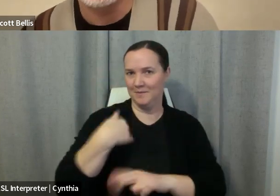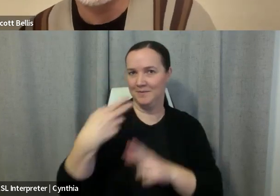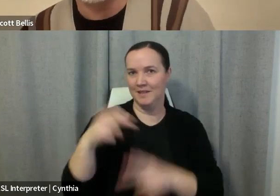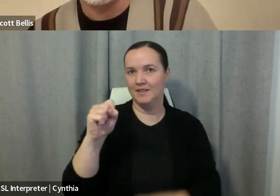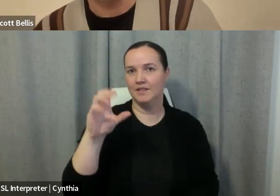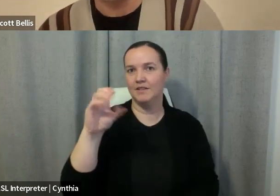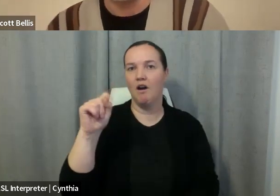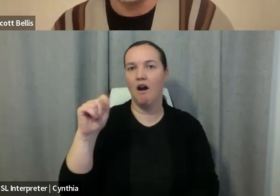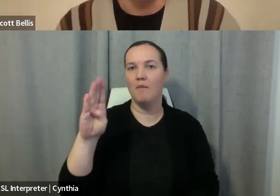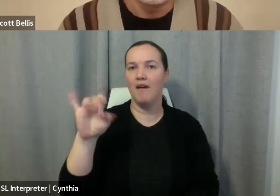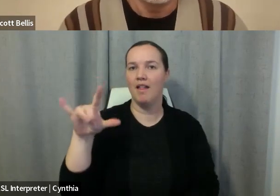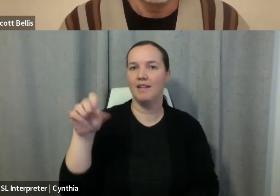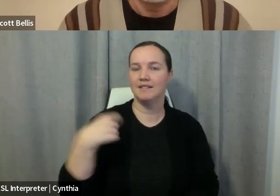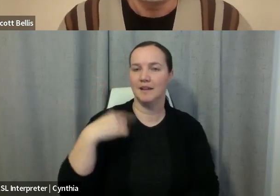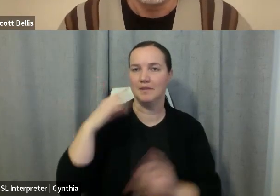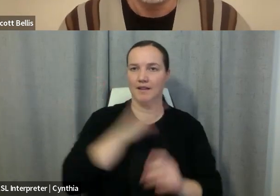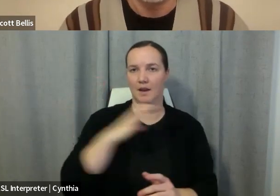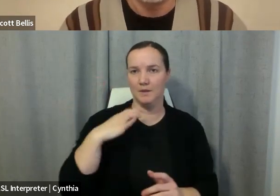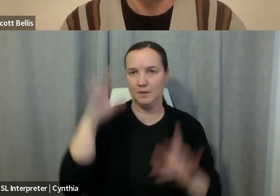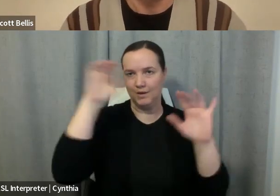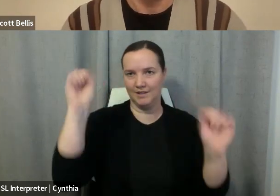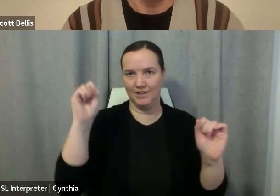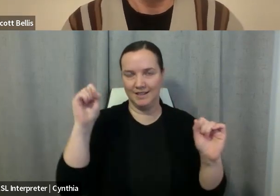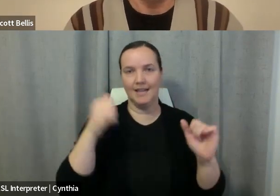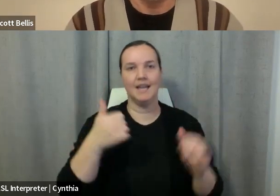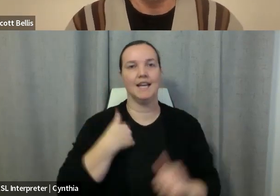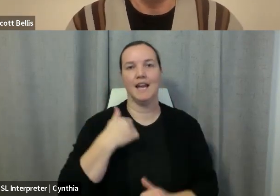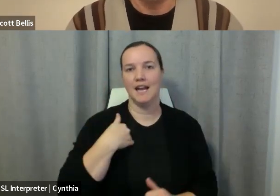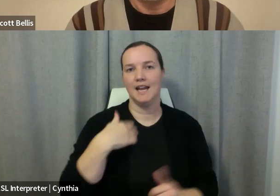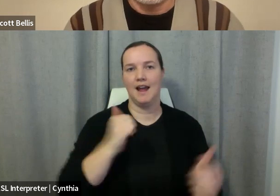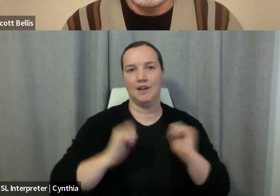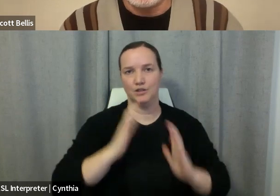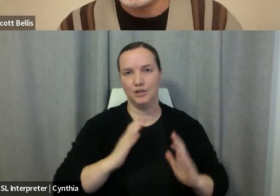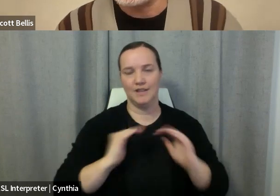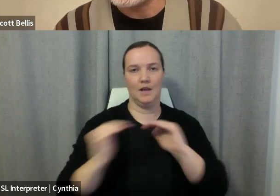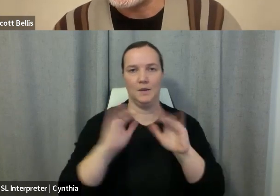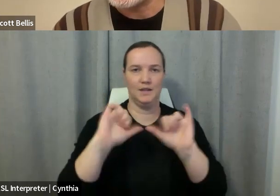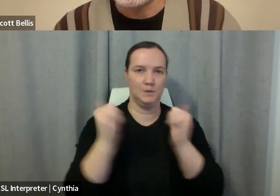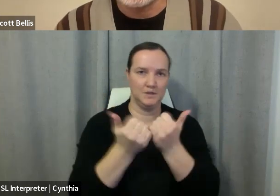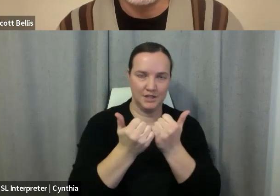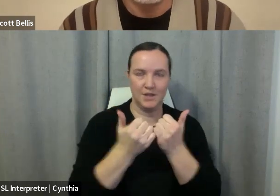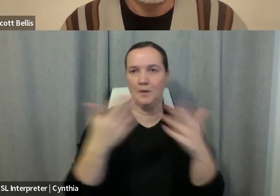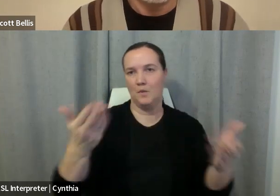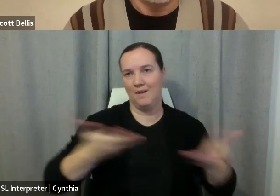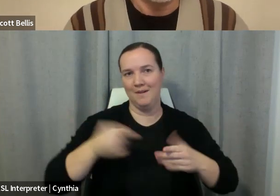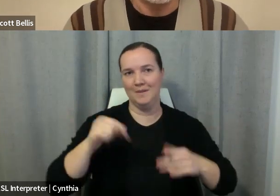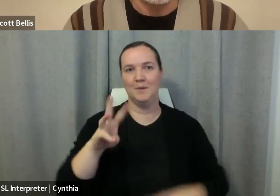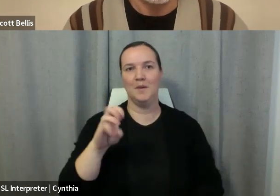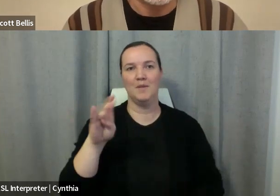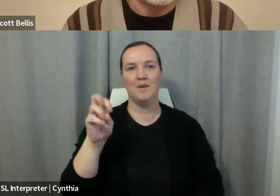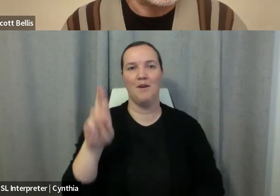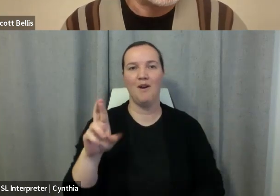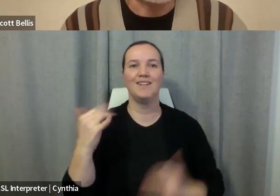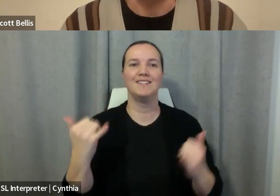Scott Bellis. I'm the council president of Canadian Actors Equity Association. Welcome to this webinar.